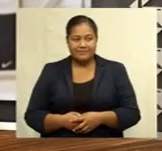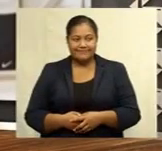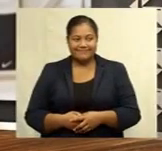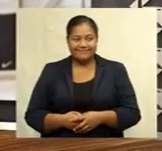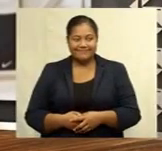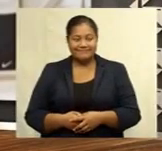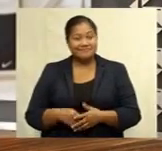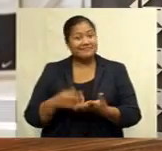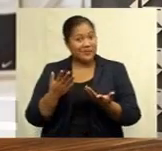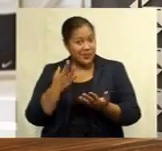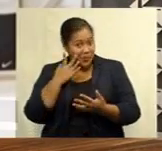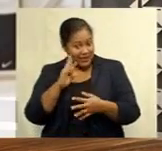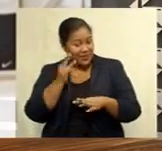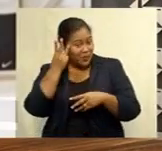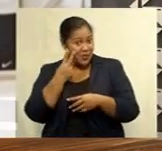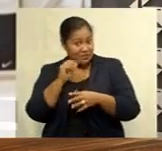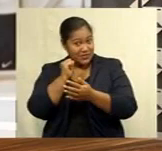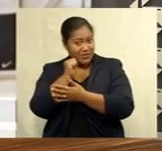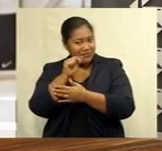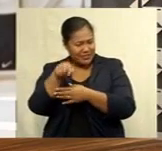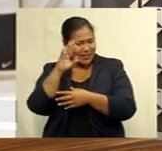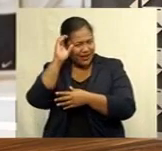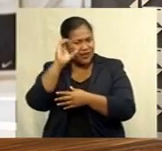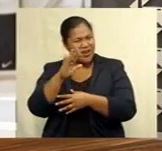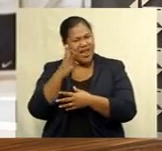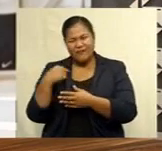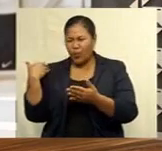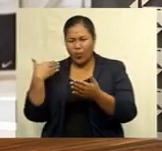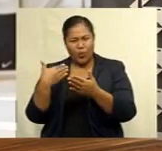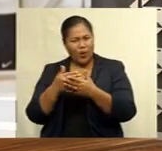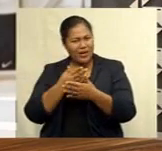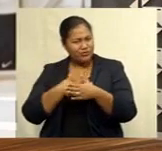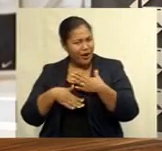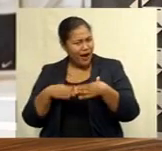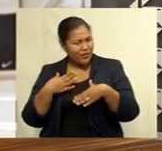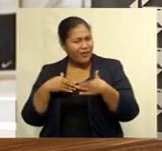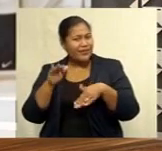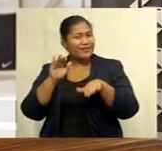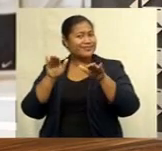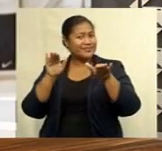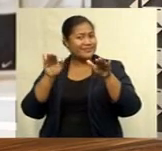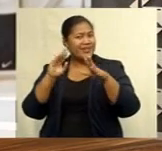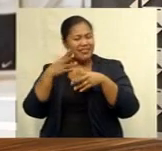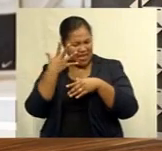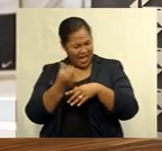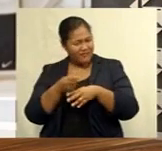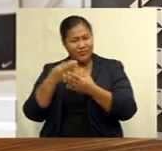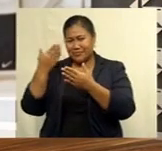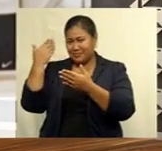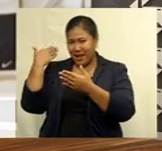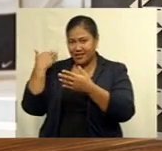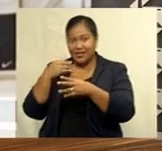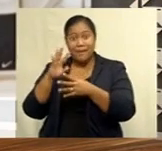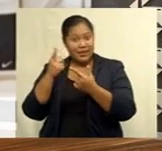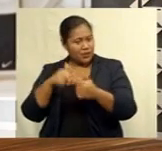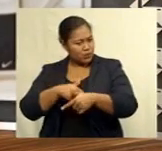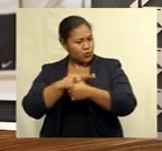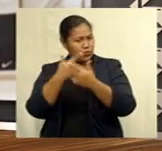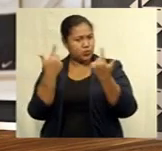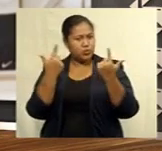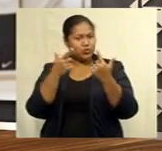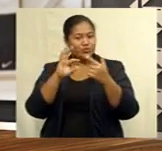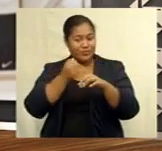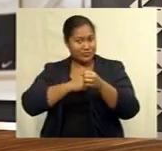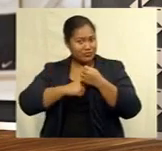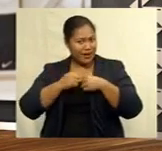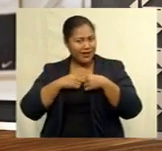While women's rugby in the country has long struggled to get the attention it deserved in the past, that took a huge U-turn at the